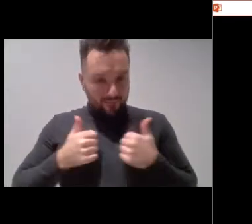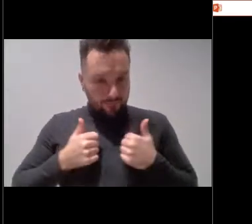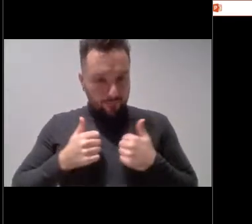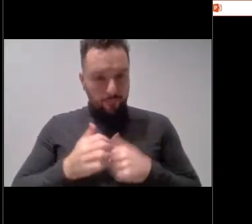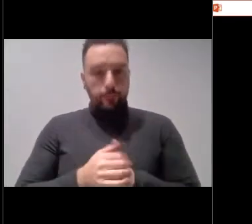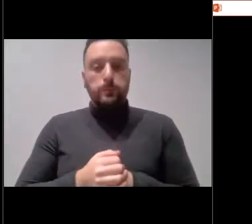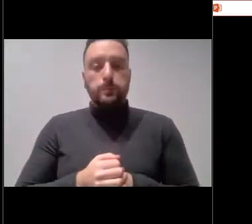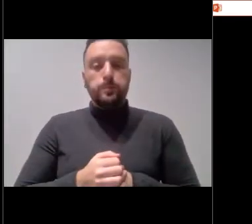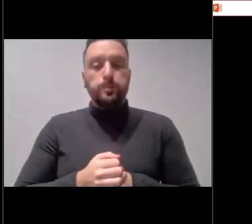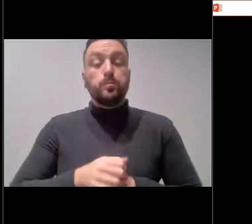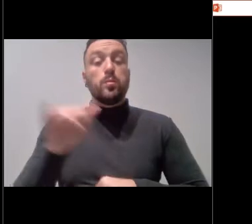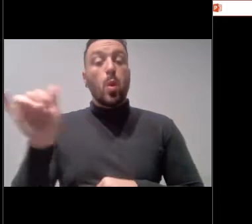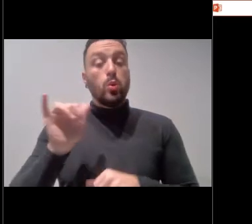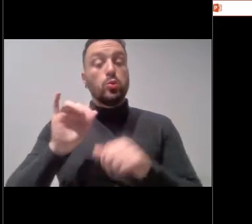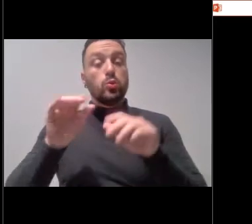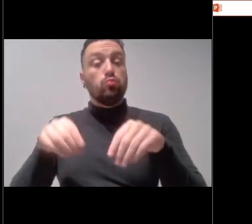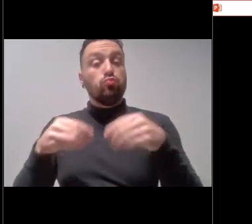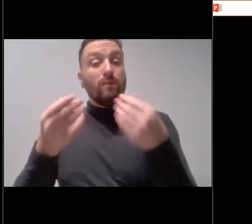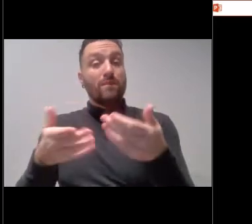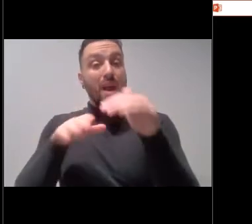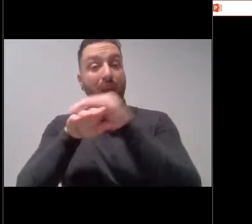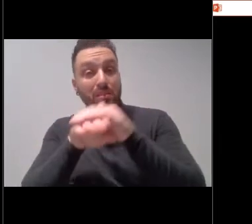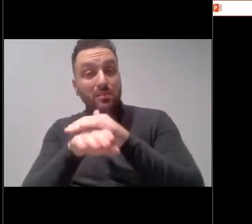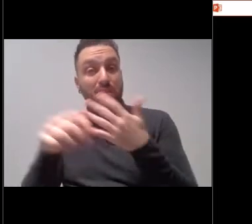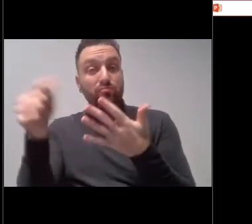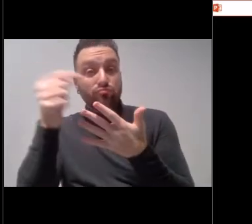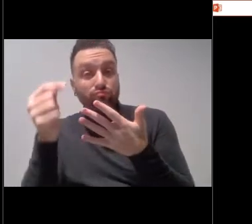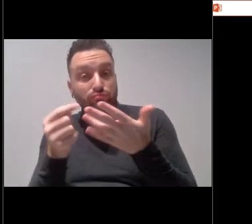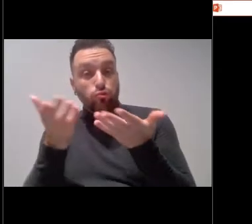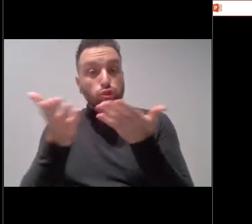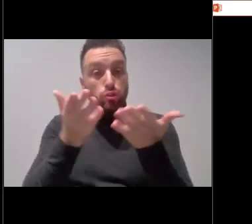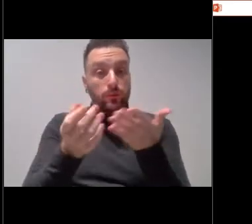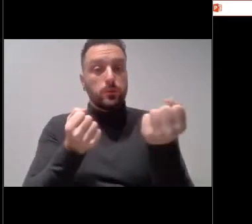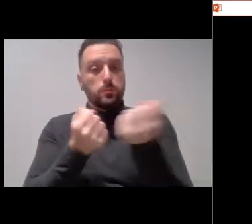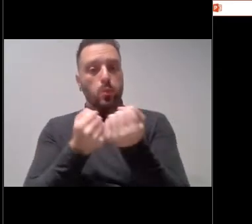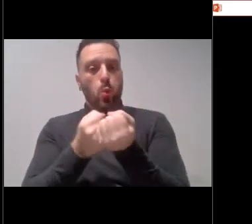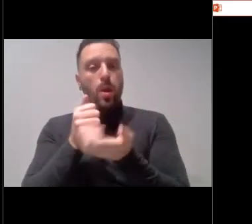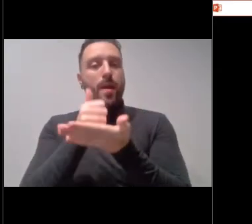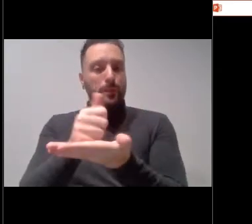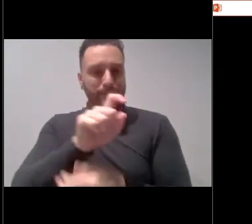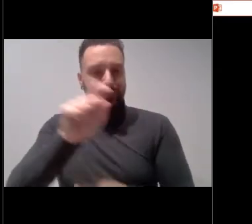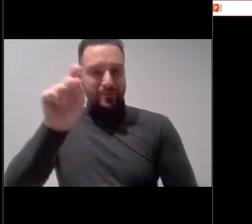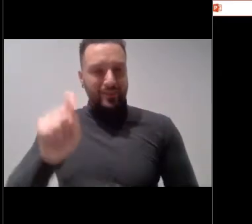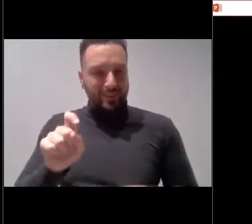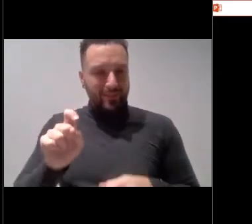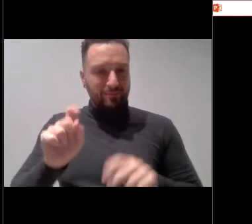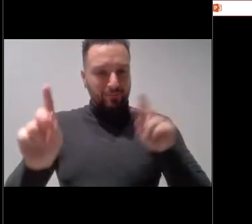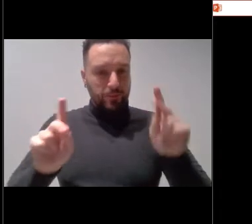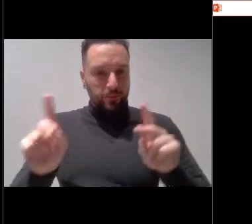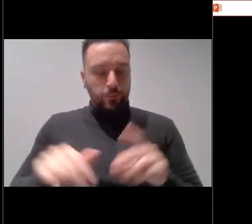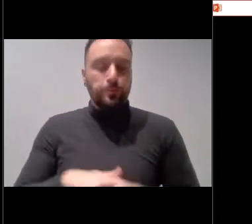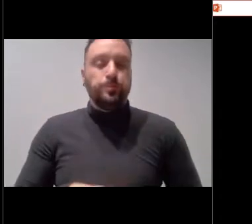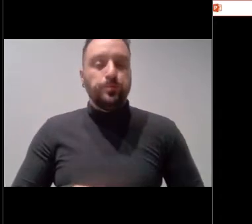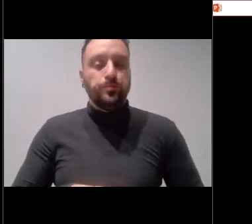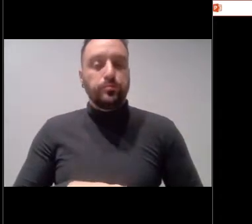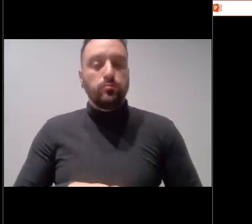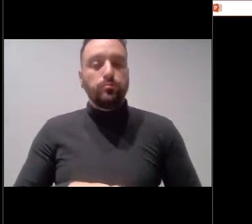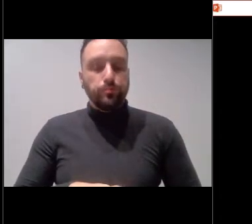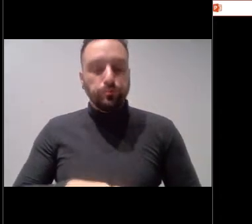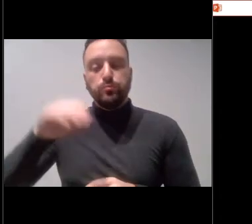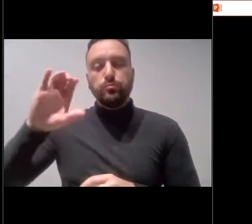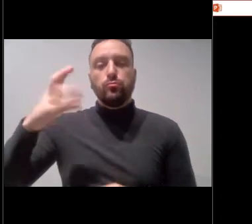brand also provides access to services and support to help Texans. When we talk about our champion